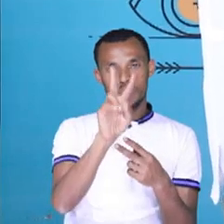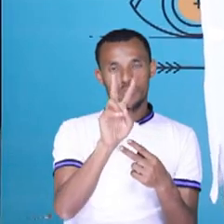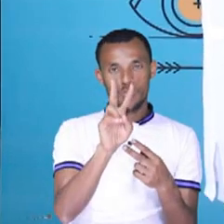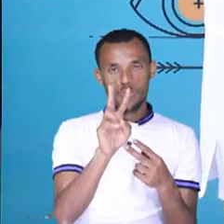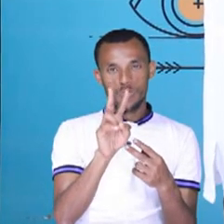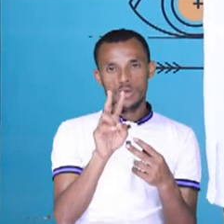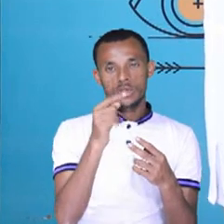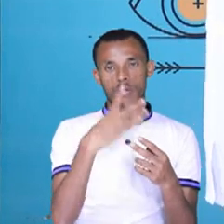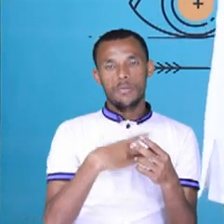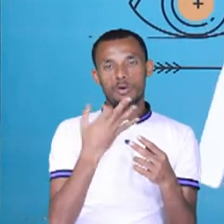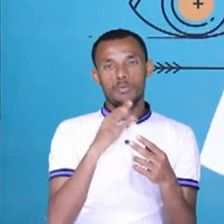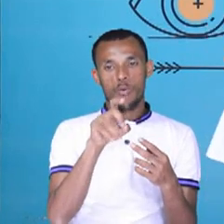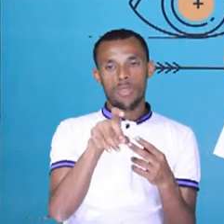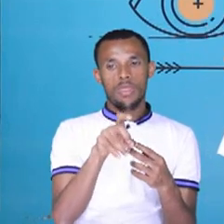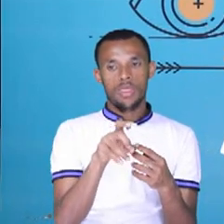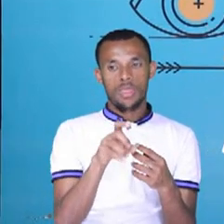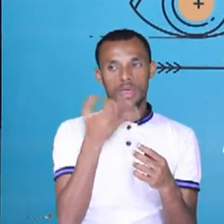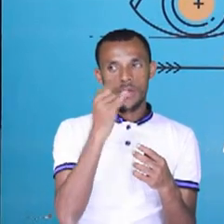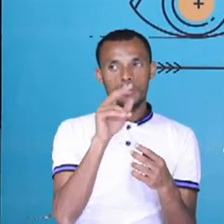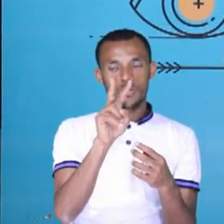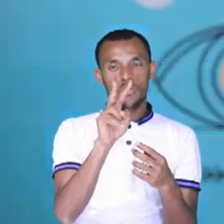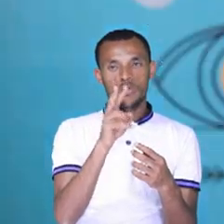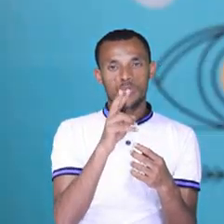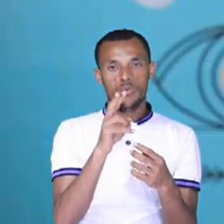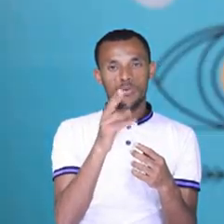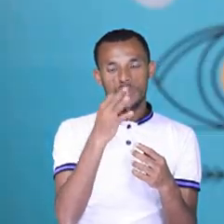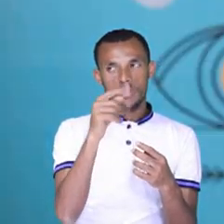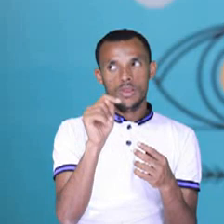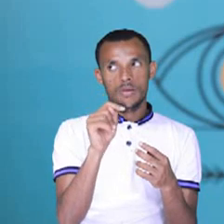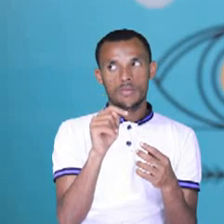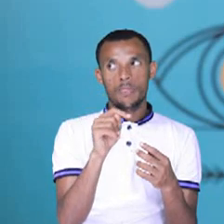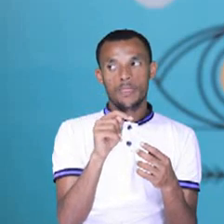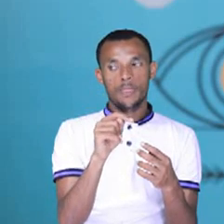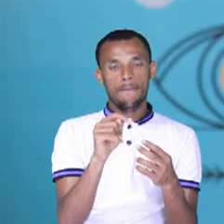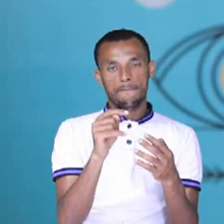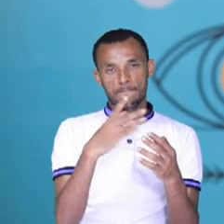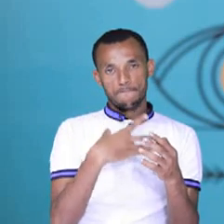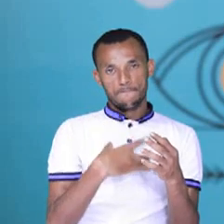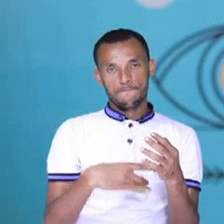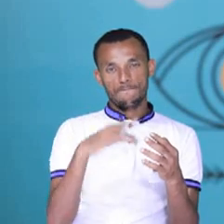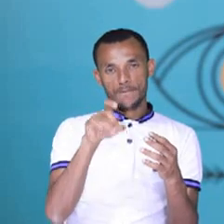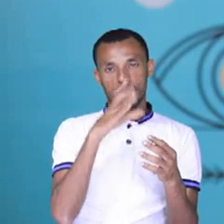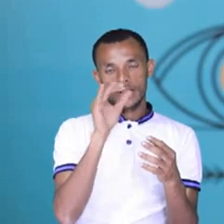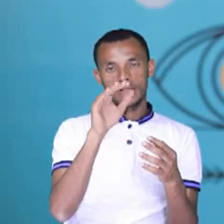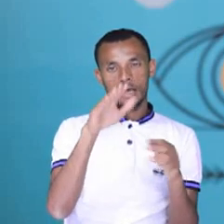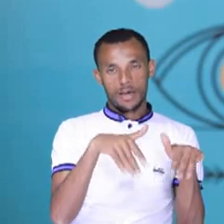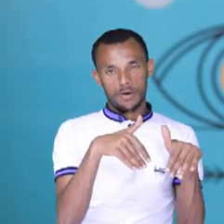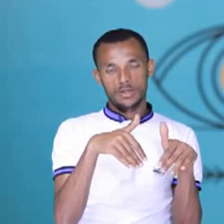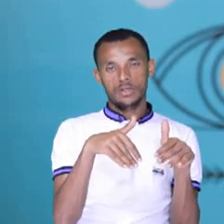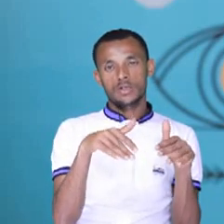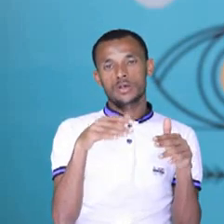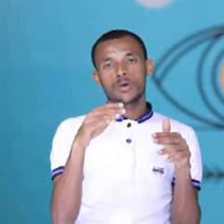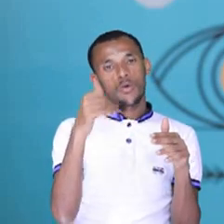member of a committee. If 2 of them are the member of a committee, the rest members should be selected from a group